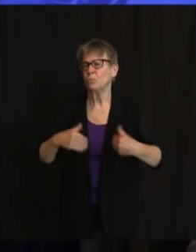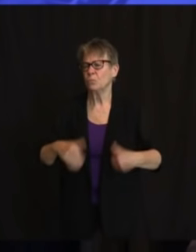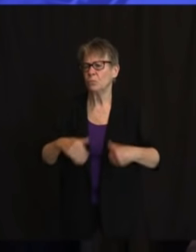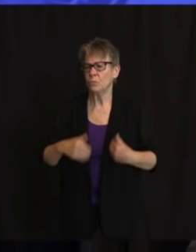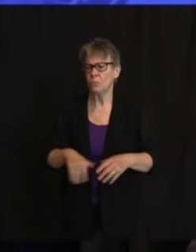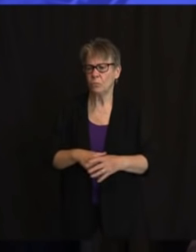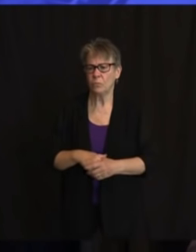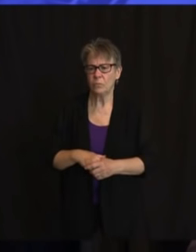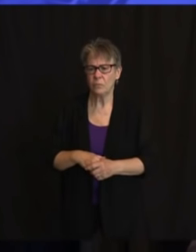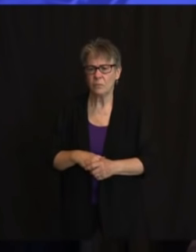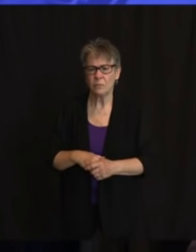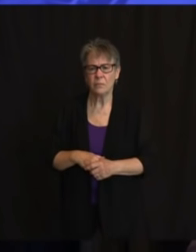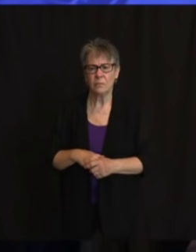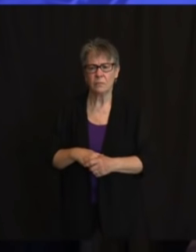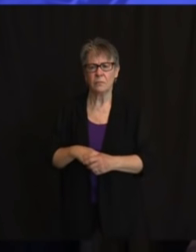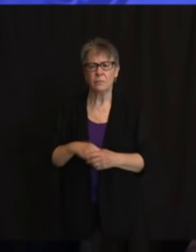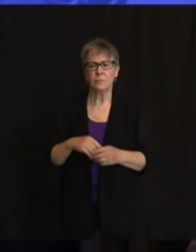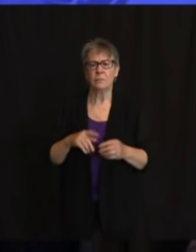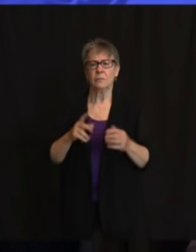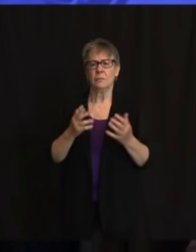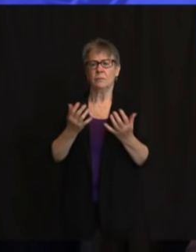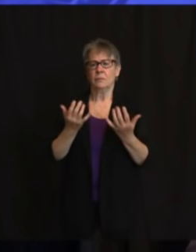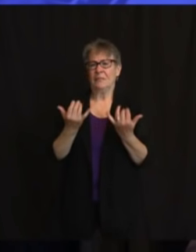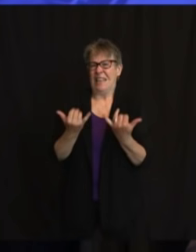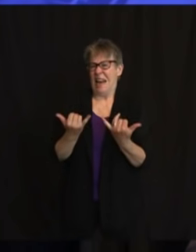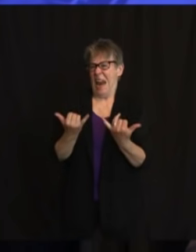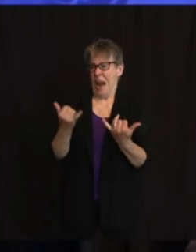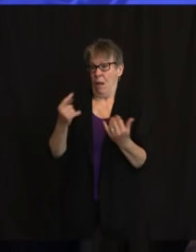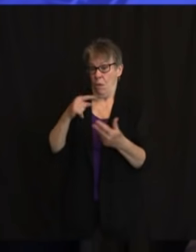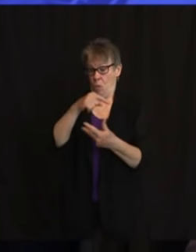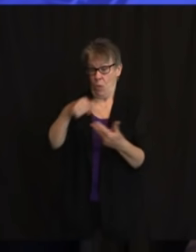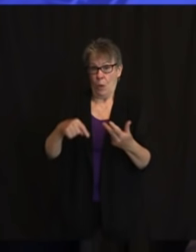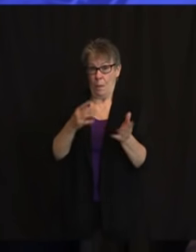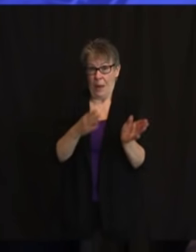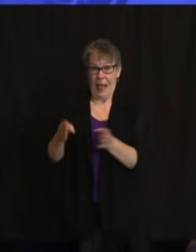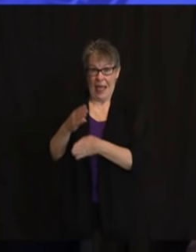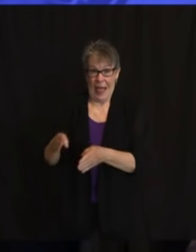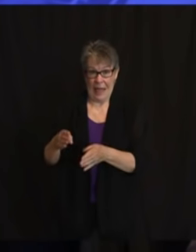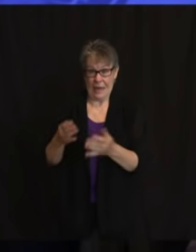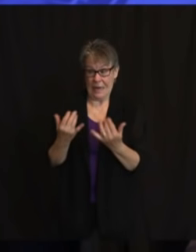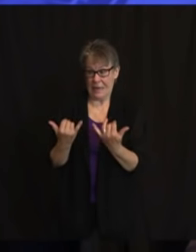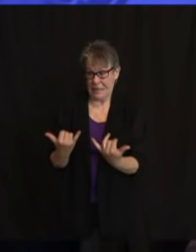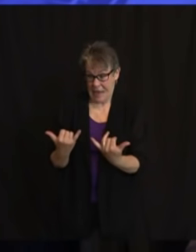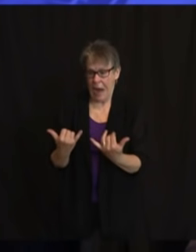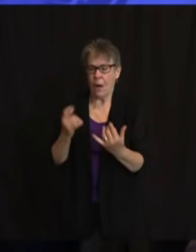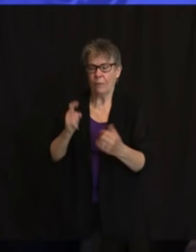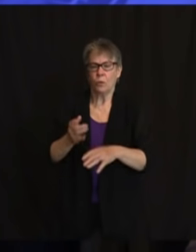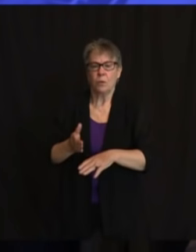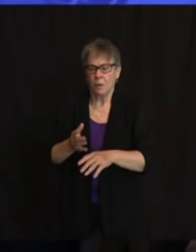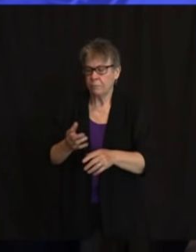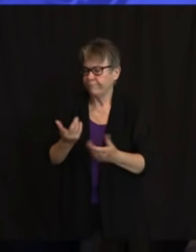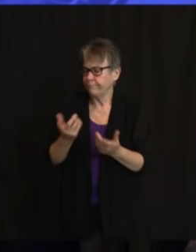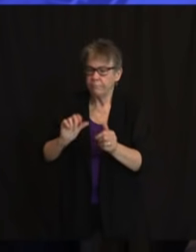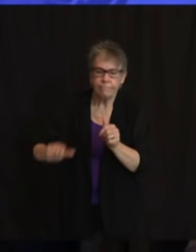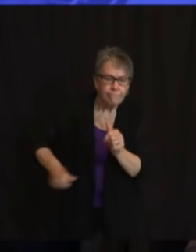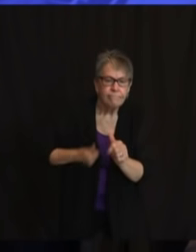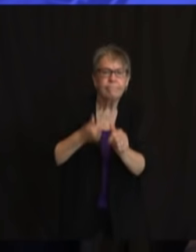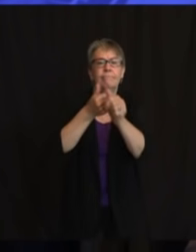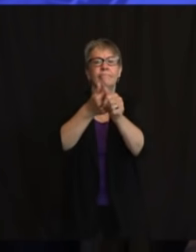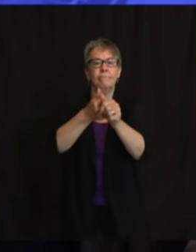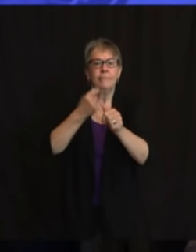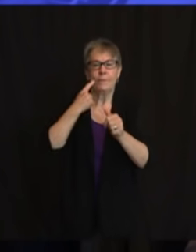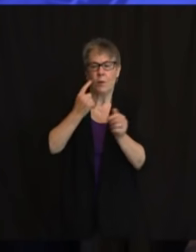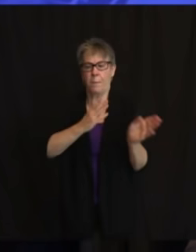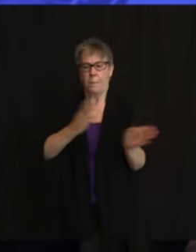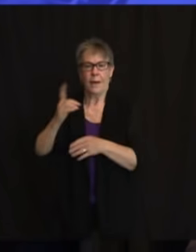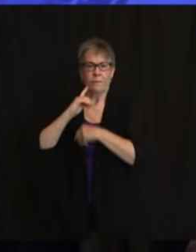key services through the end of the school year. My team will continue to take a boots-on-the-ground approach to support local school